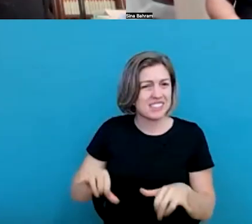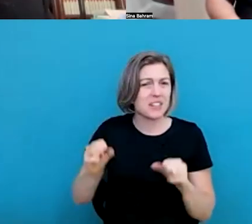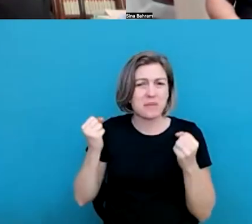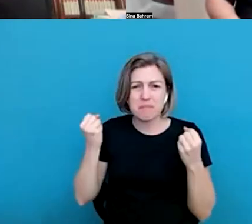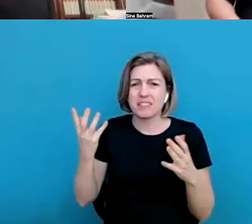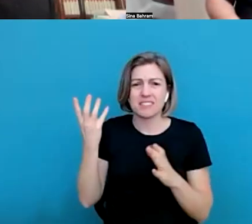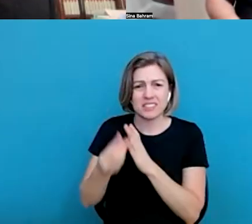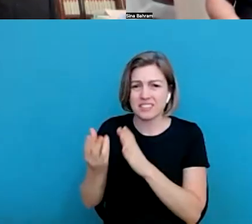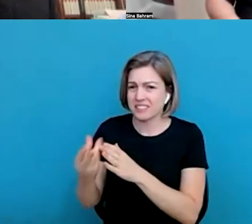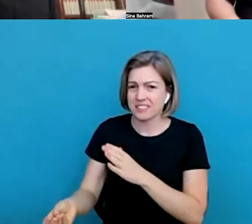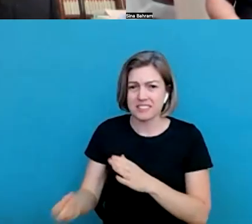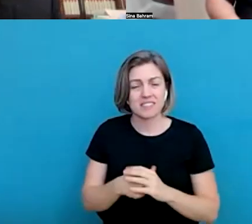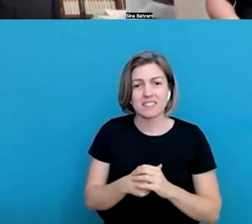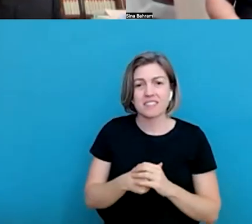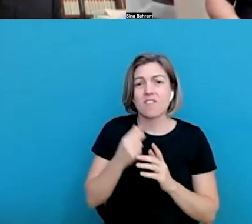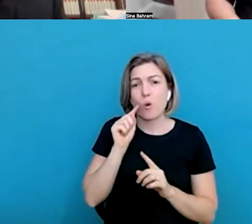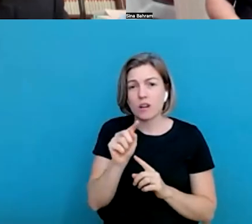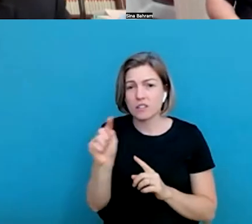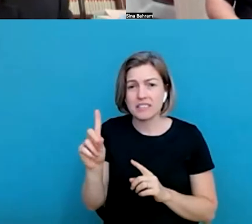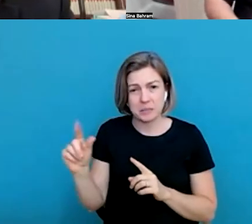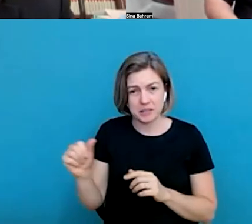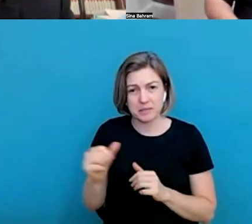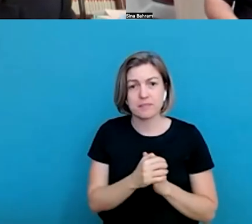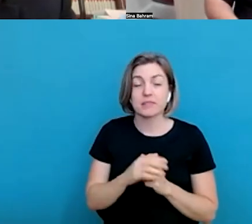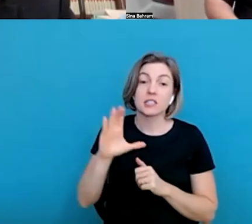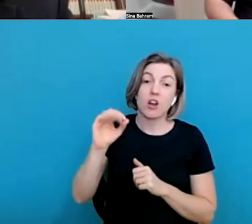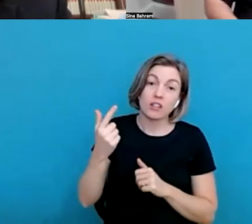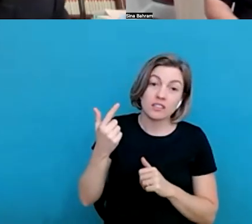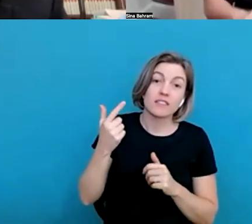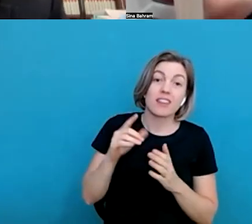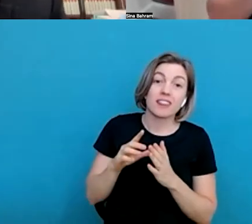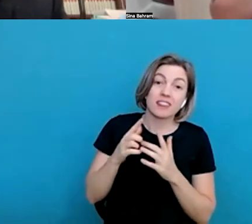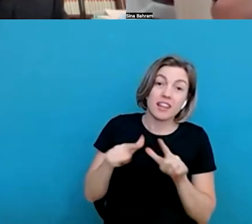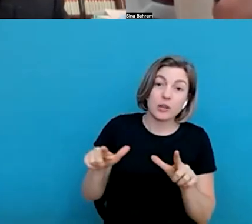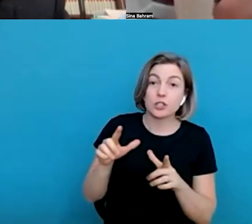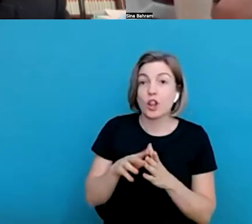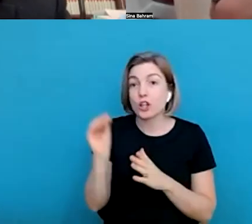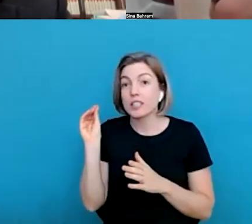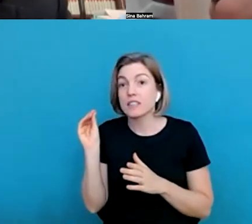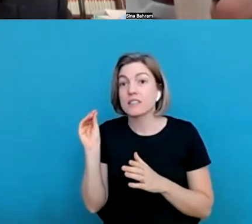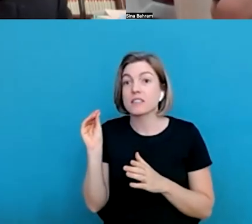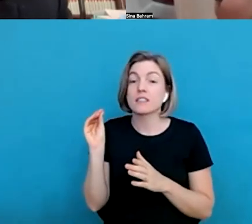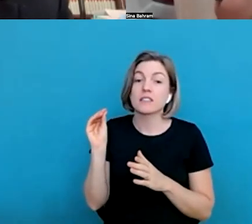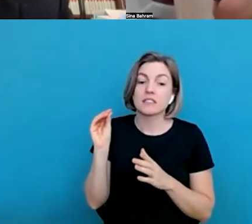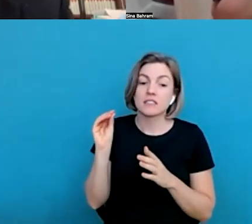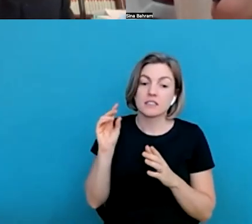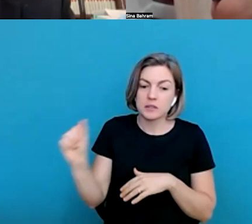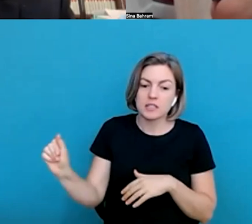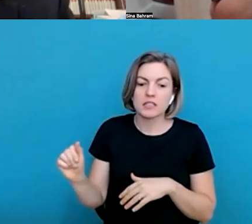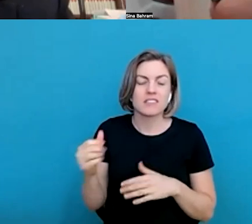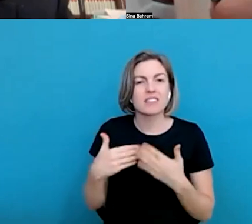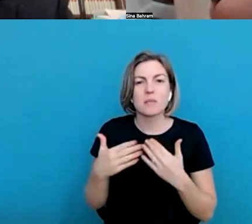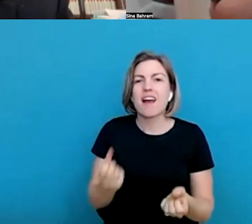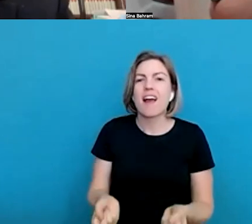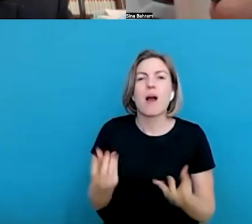for some disabilities. Cognitive language and learning disabilities. No matter how much time has been spent, and more